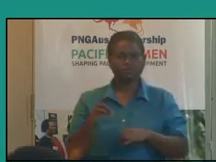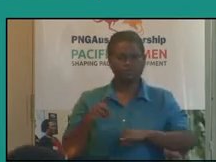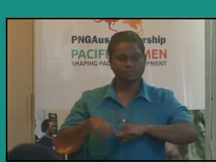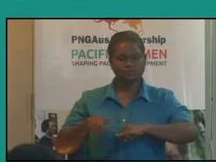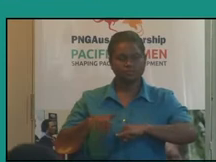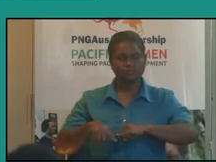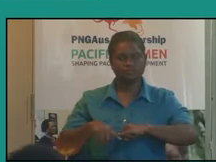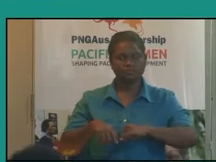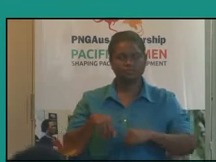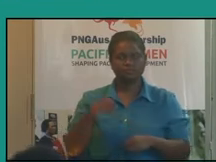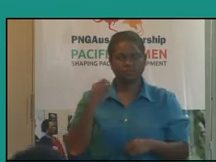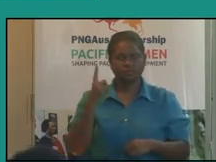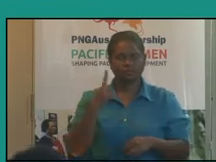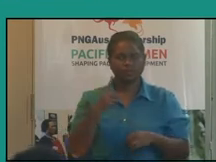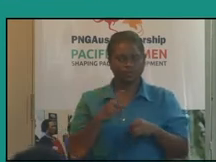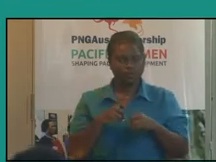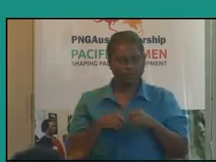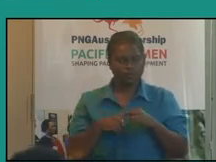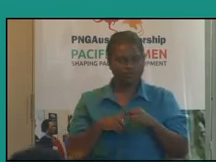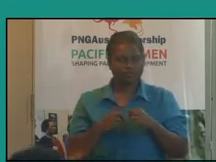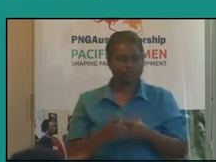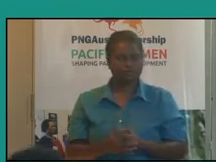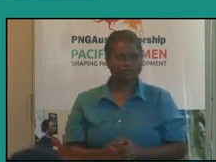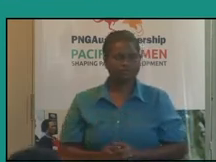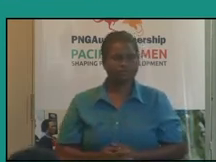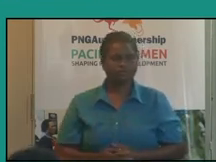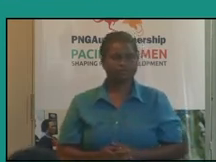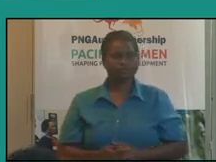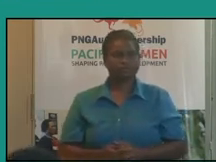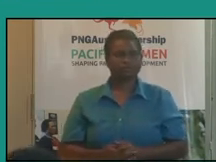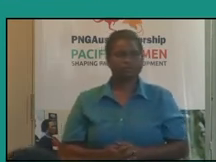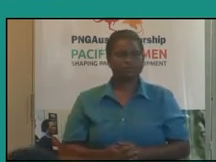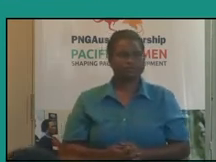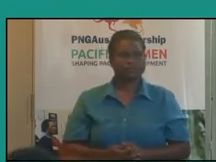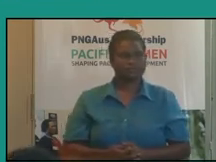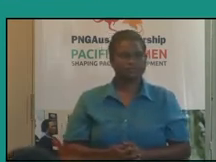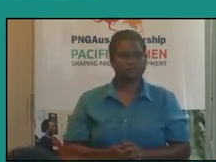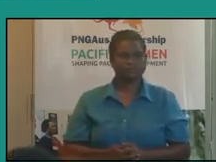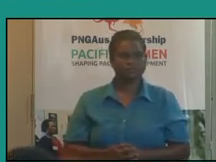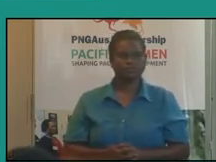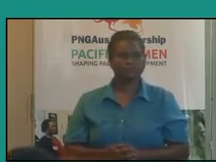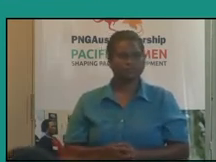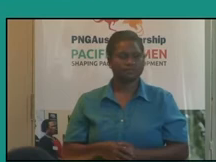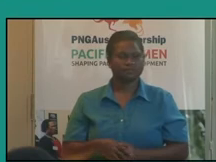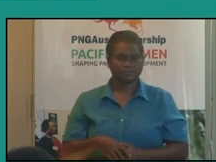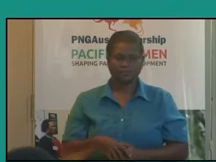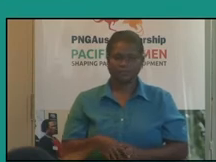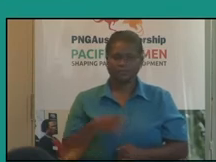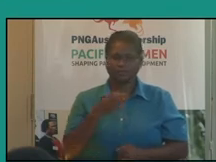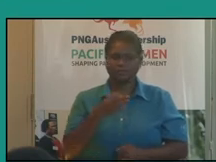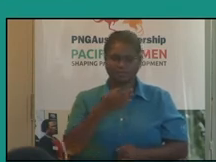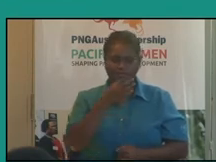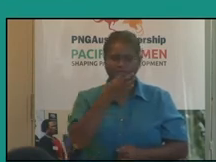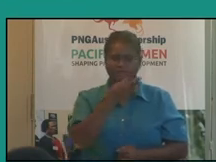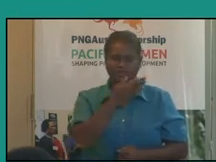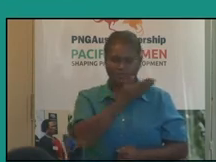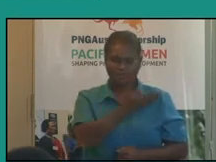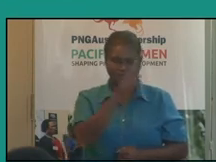one question, Doctor, which I probably haven't framed that well, but I think you know what I'm saying. And